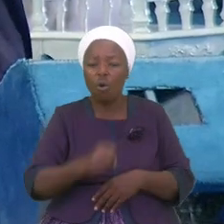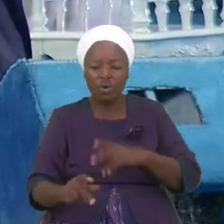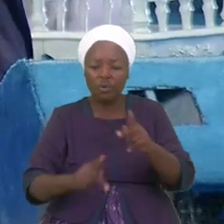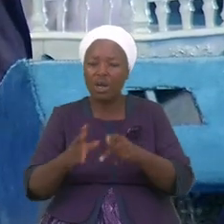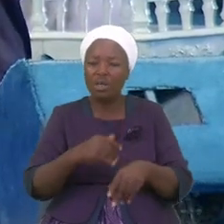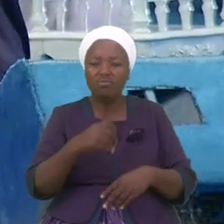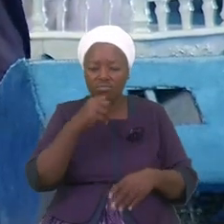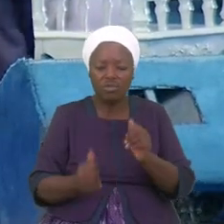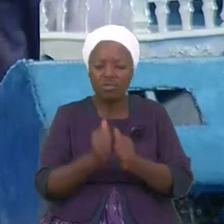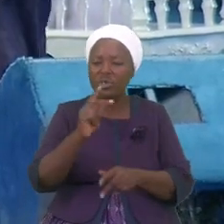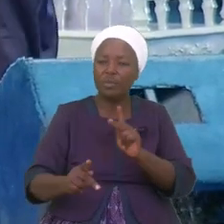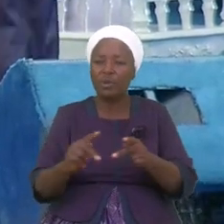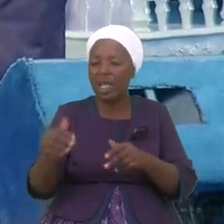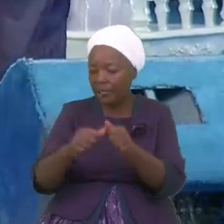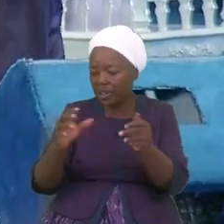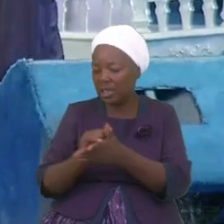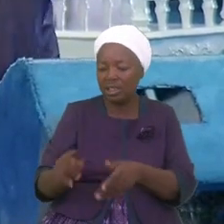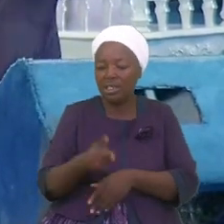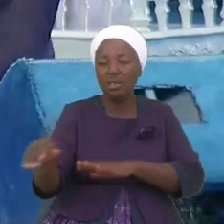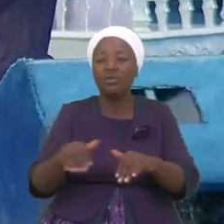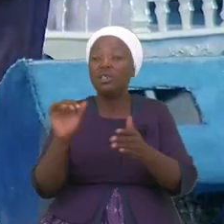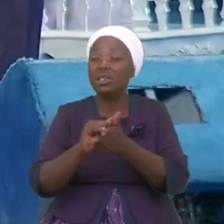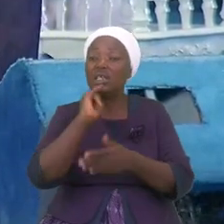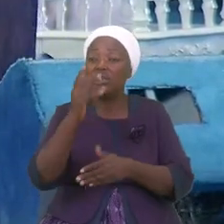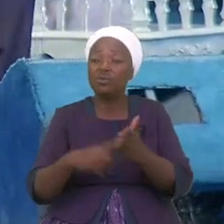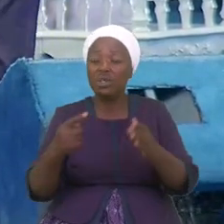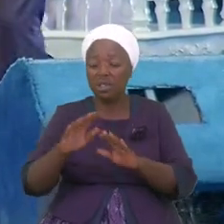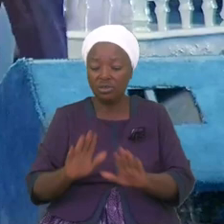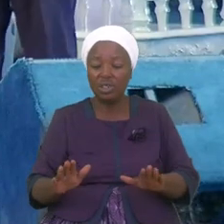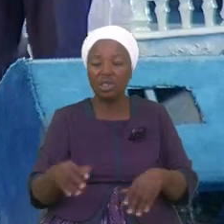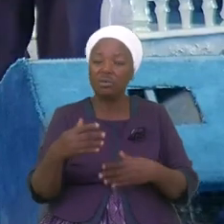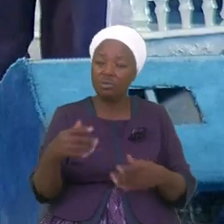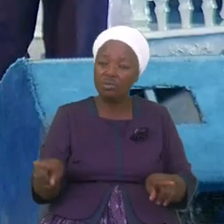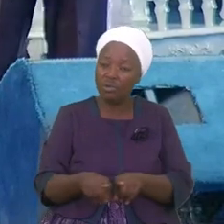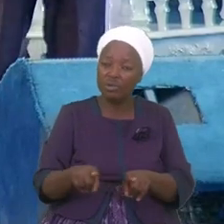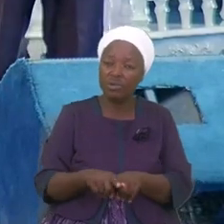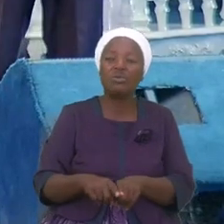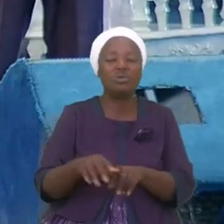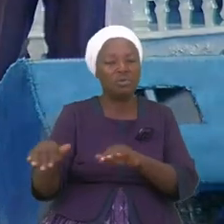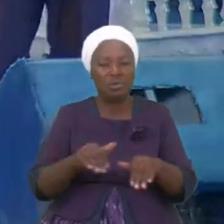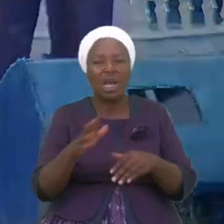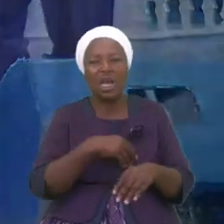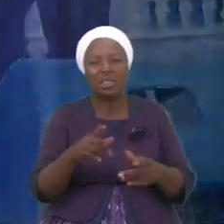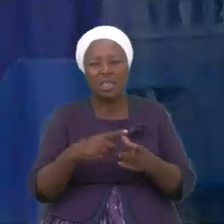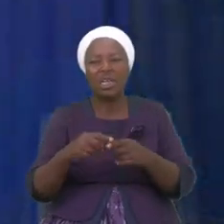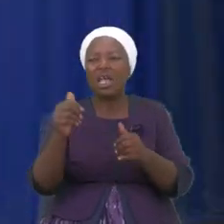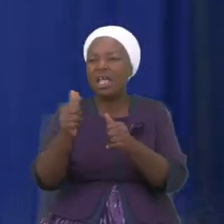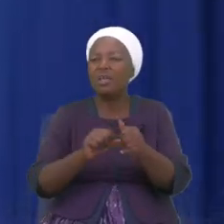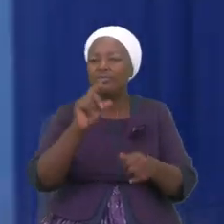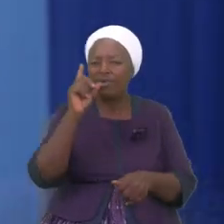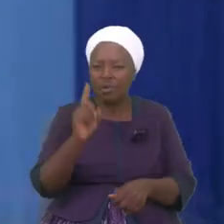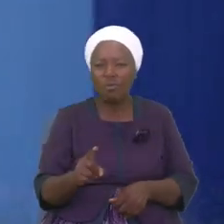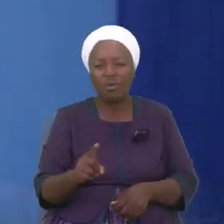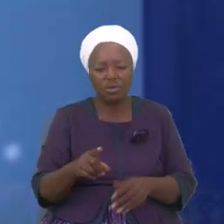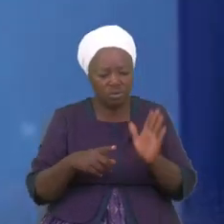people, everything they do, that's what the child only does. And so everyone acts out. Everyone